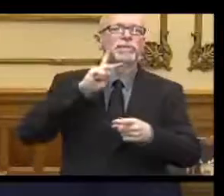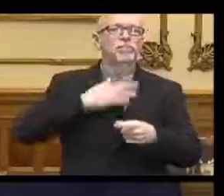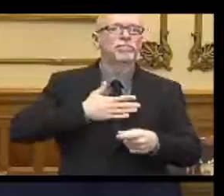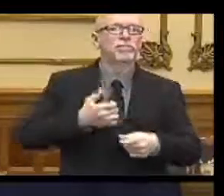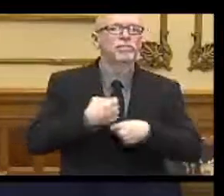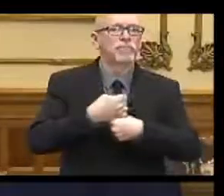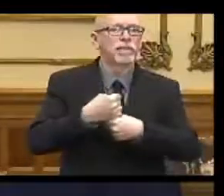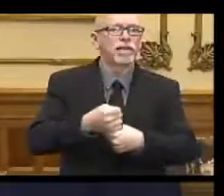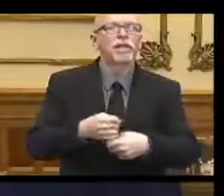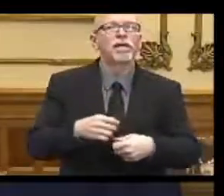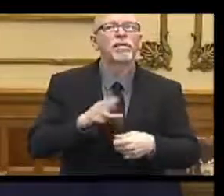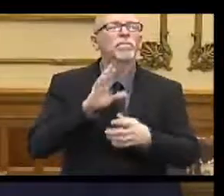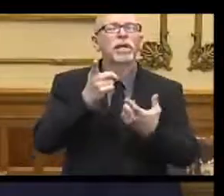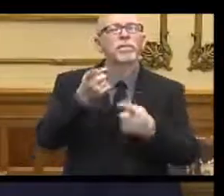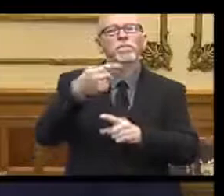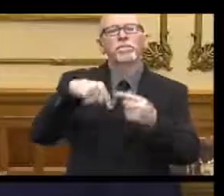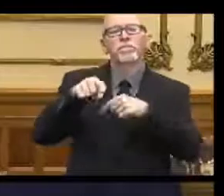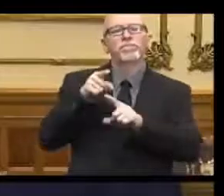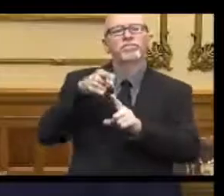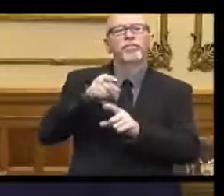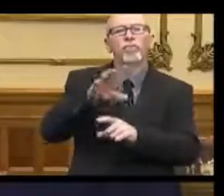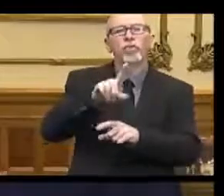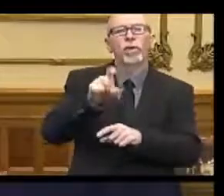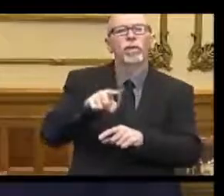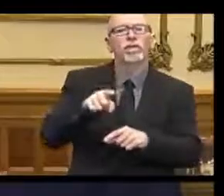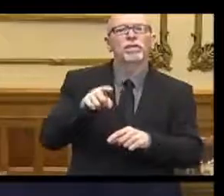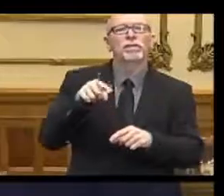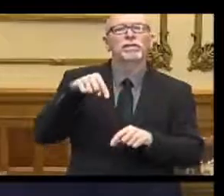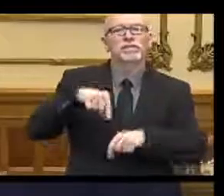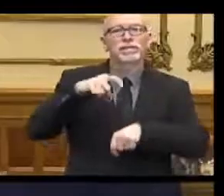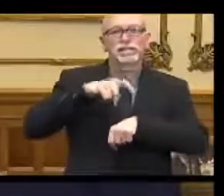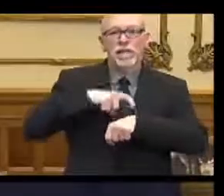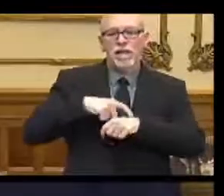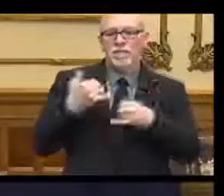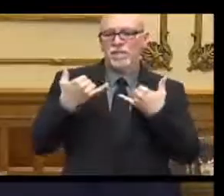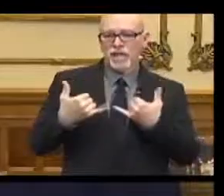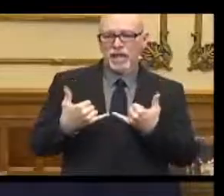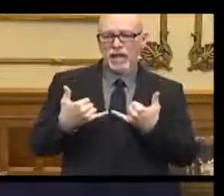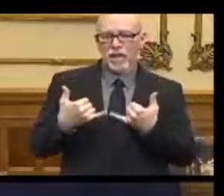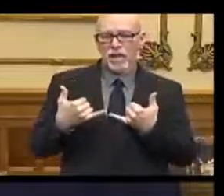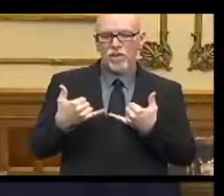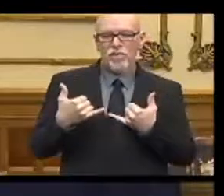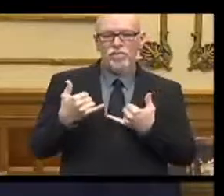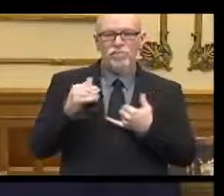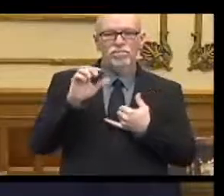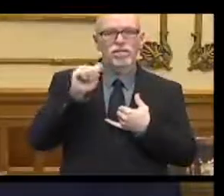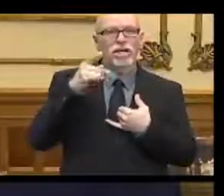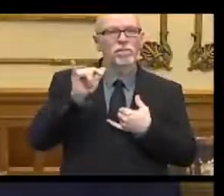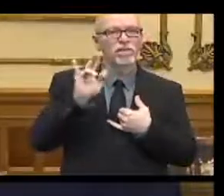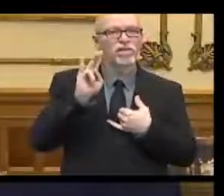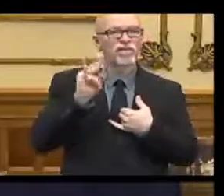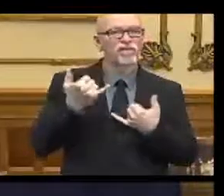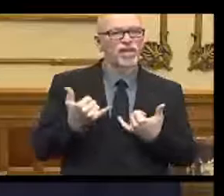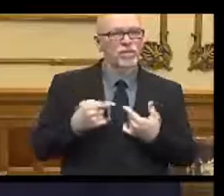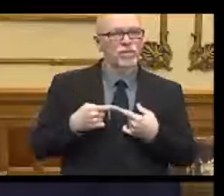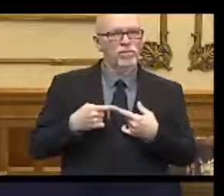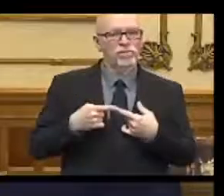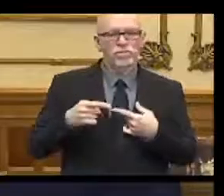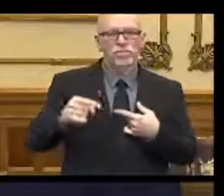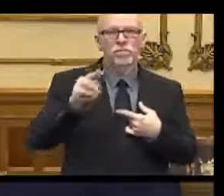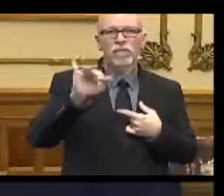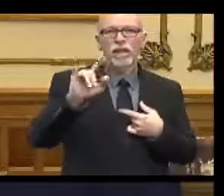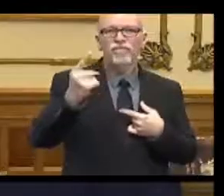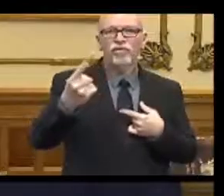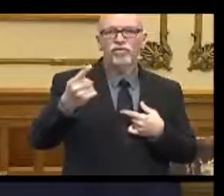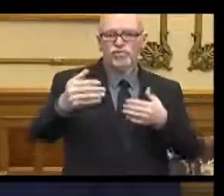So to answer your question, Eric, that's what this time between today, the 17th of April, and May